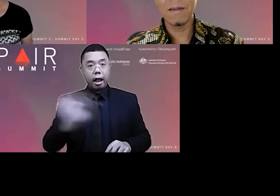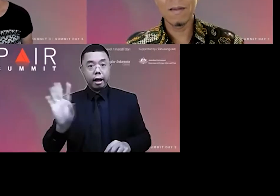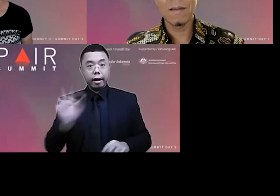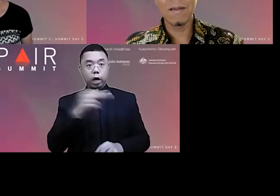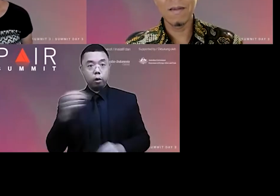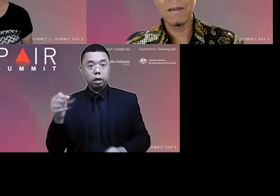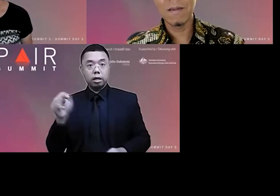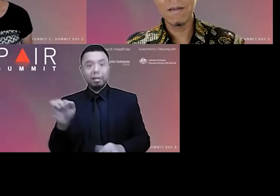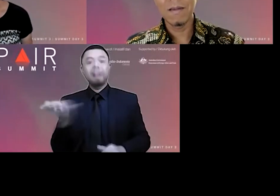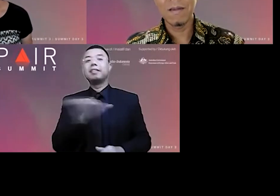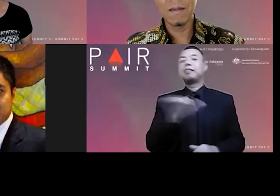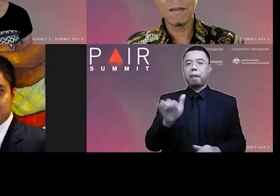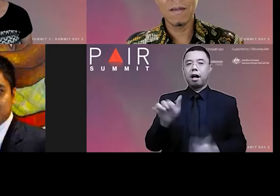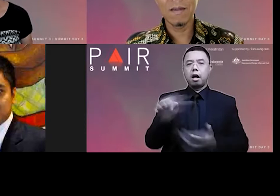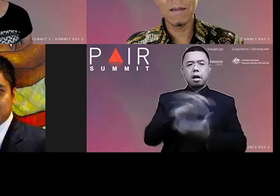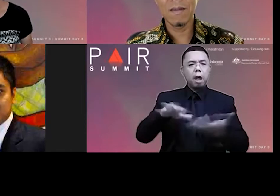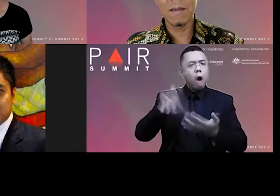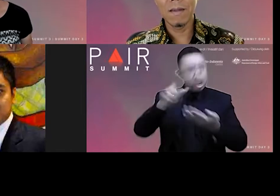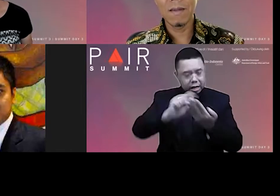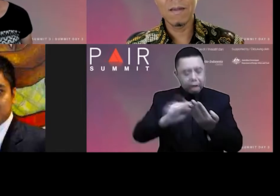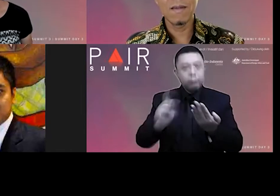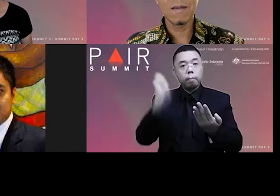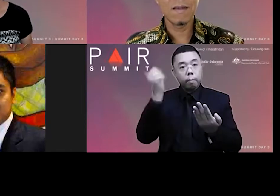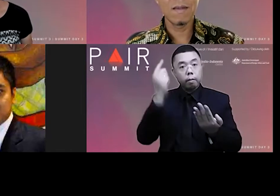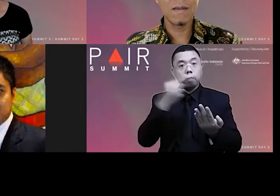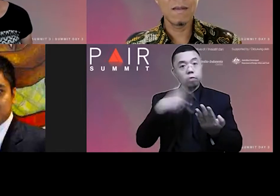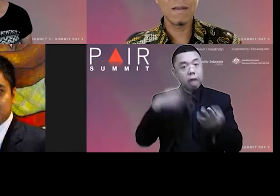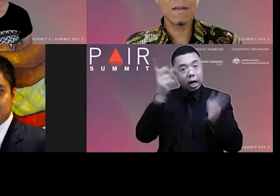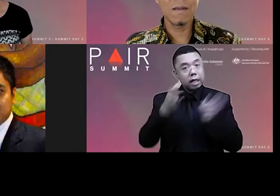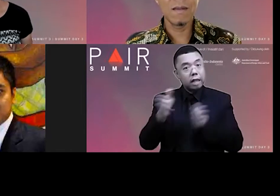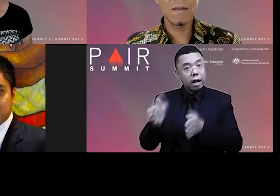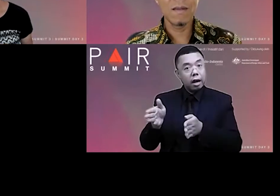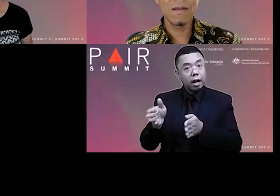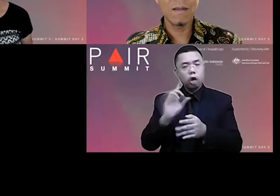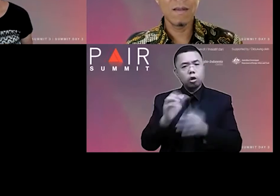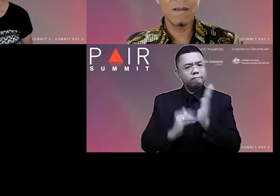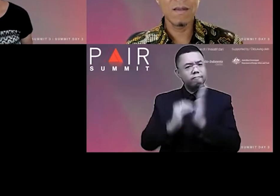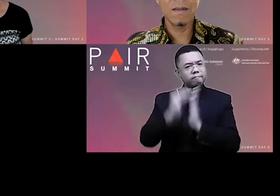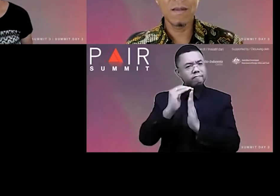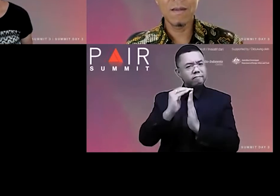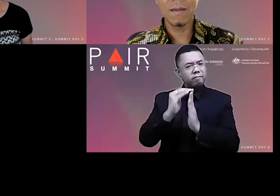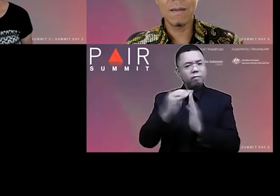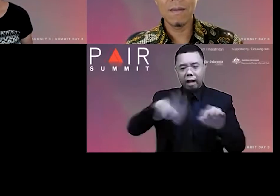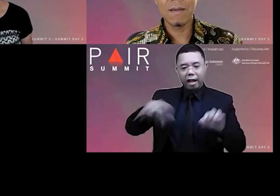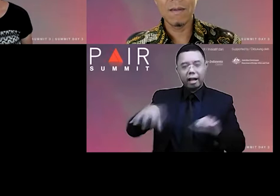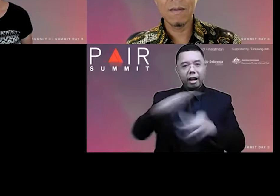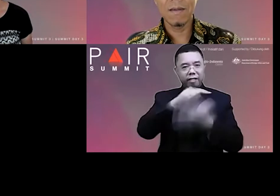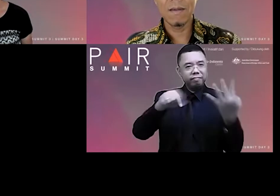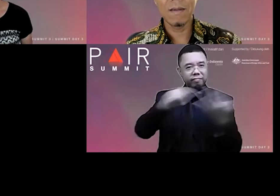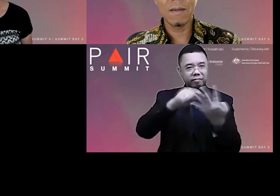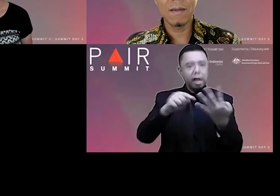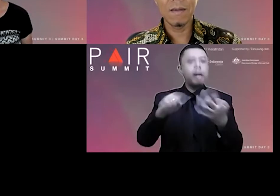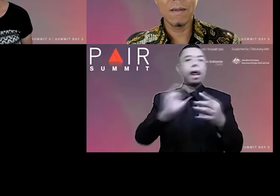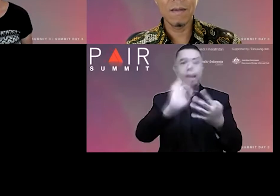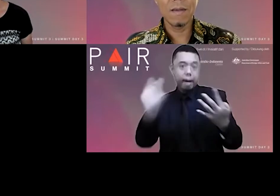the government has a plan to improve those areas and make them more welcoming to tourists. So you do have to have a look at the workers that are